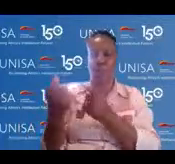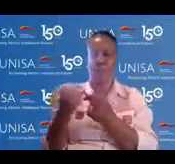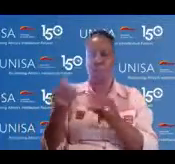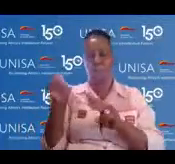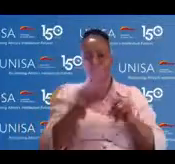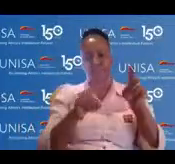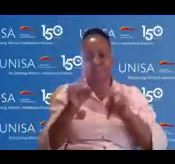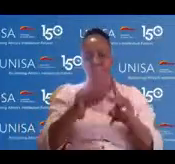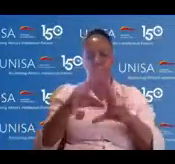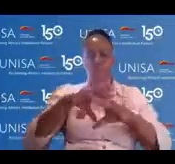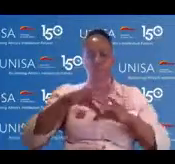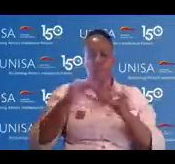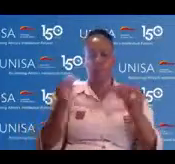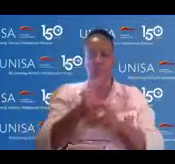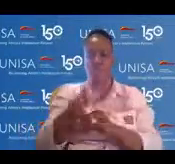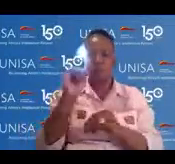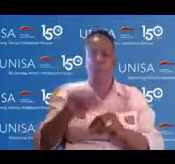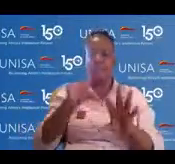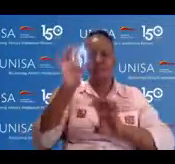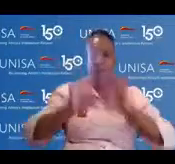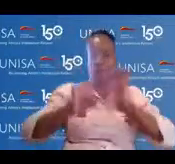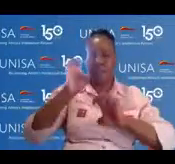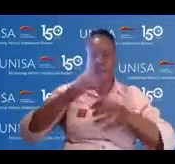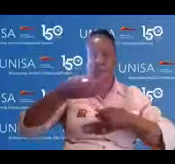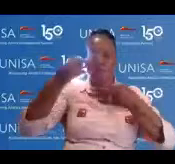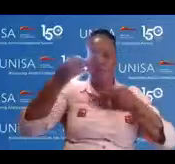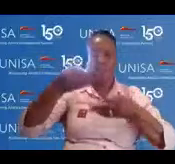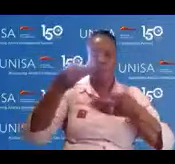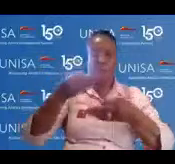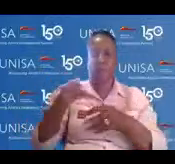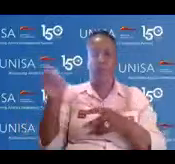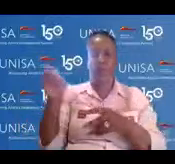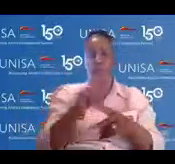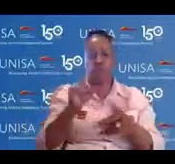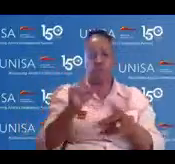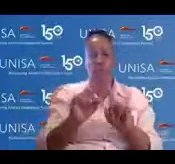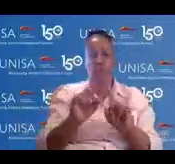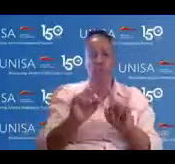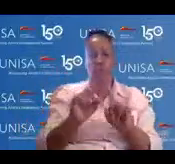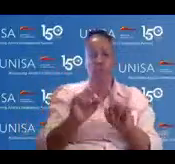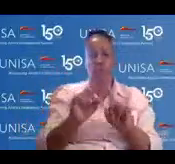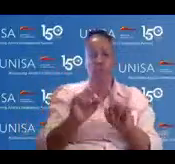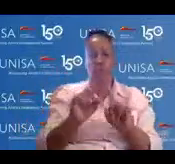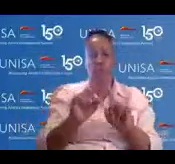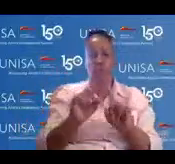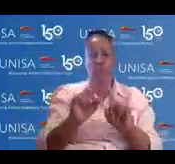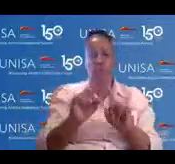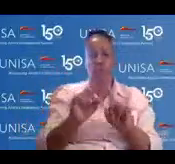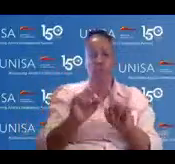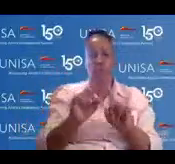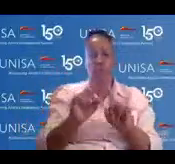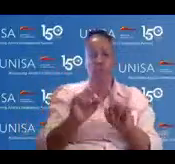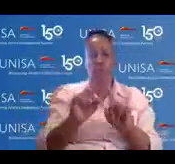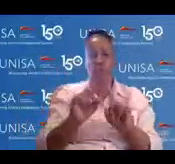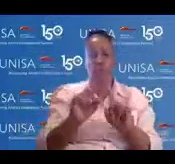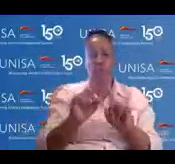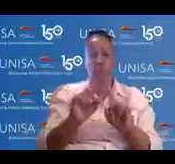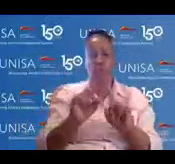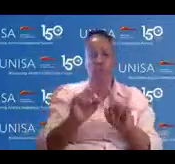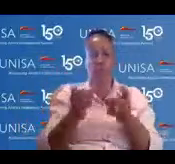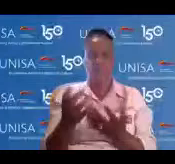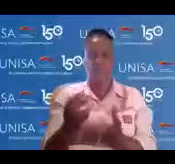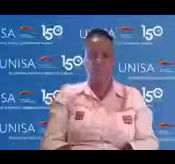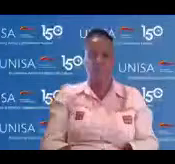evaluation form. Let me just have a look quickly how many responses we've received so far for the